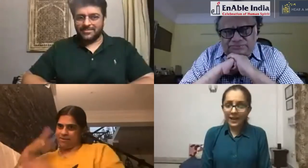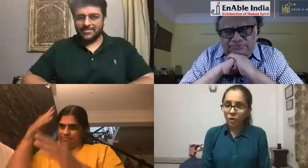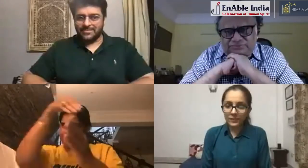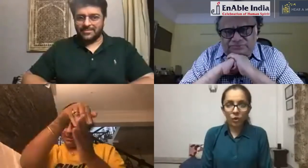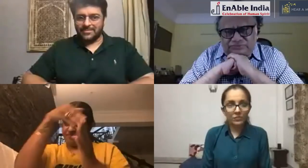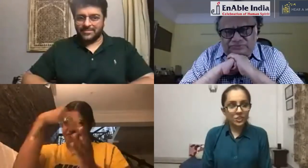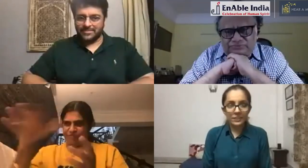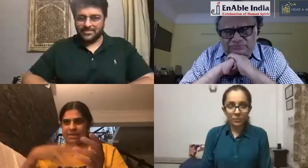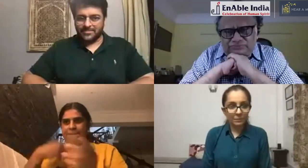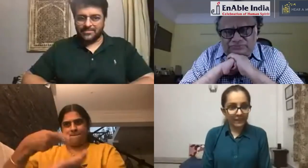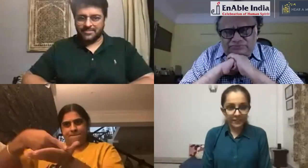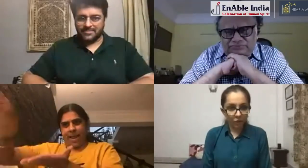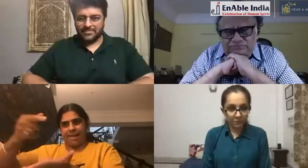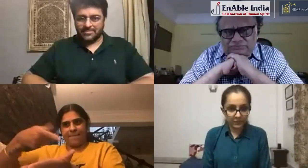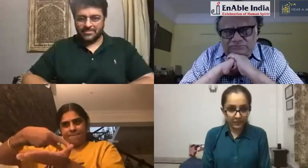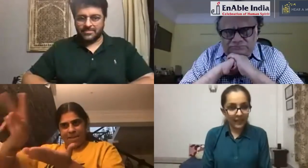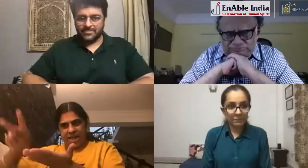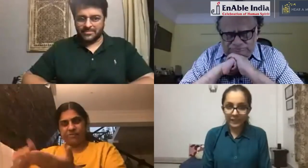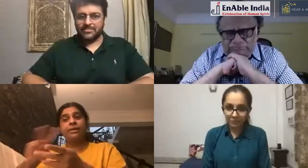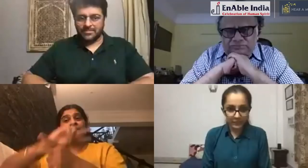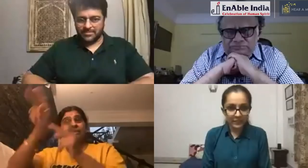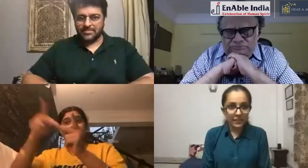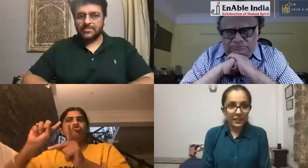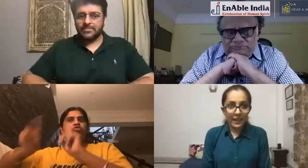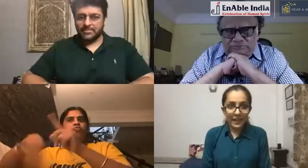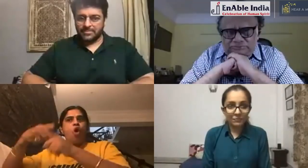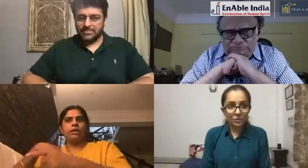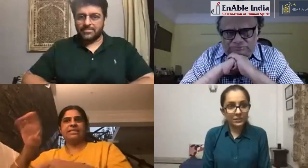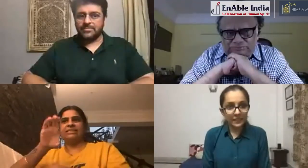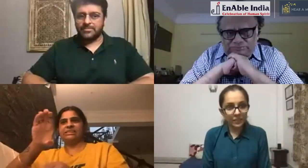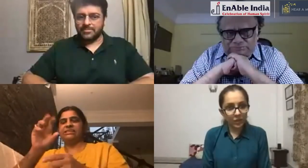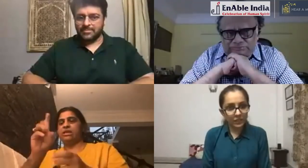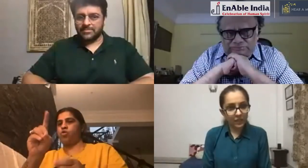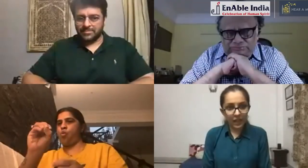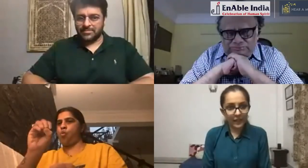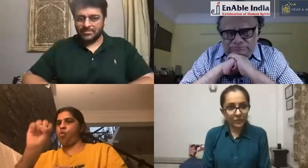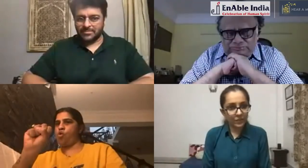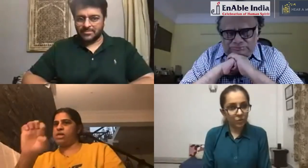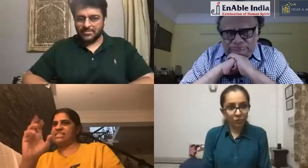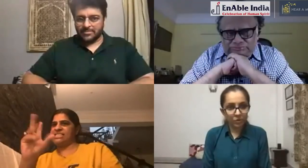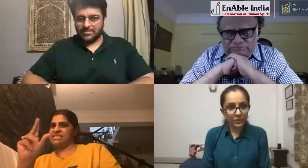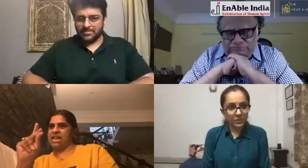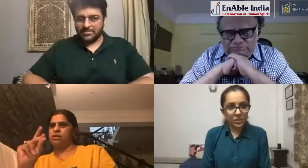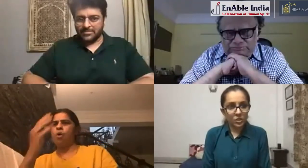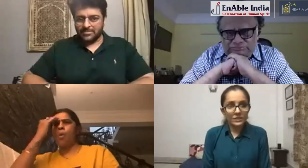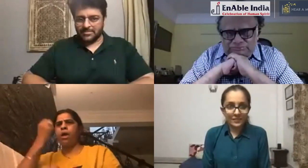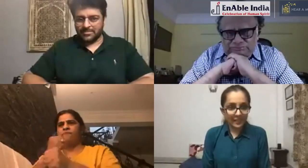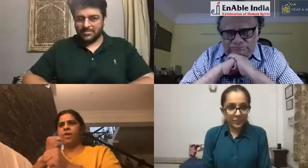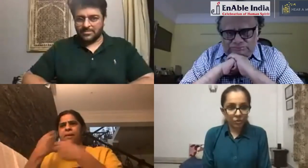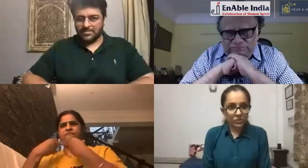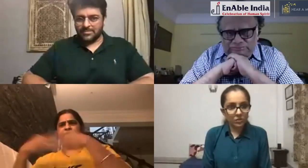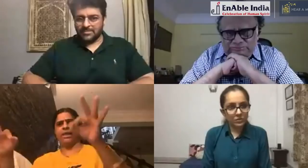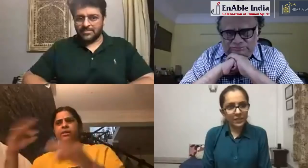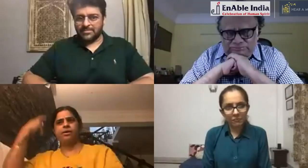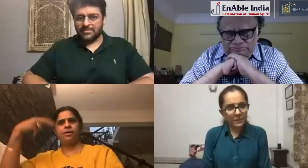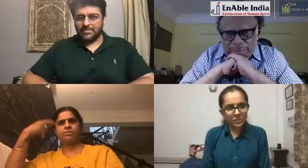so I have gotten Covishield from a private hospital. I paid for it, and for the second one, I will go for the second